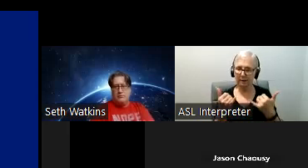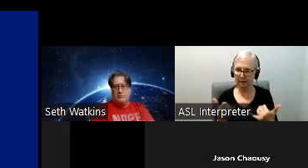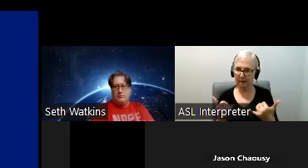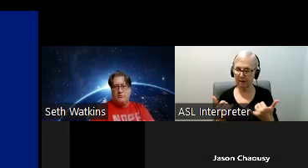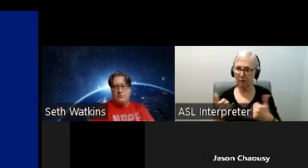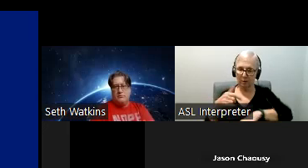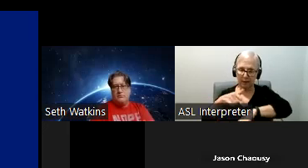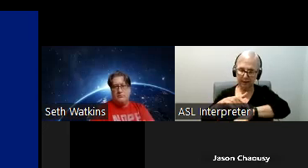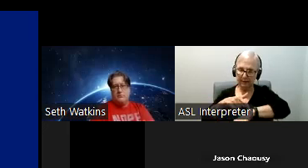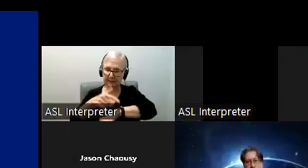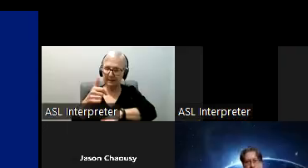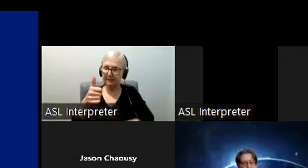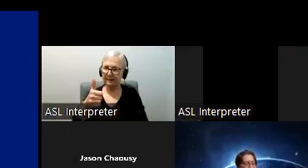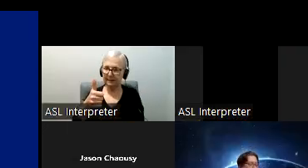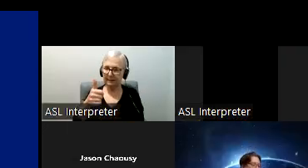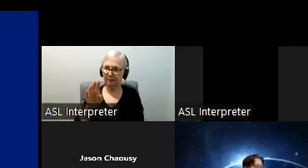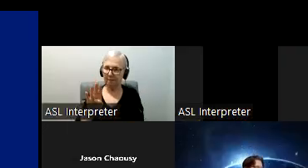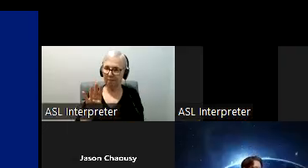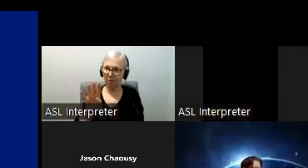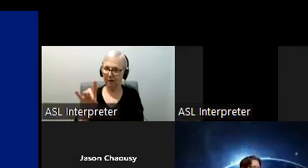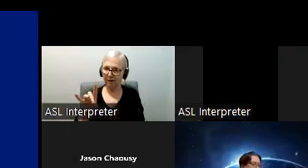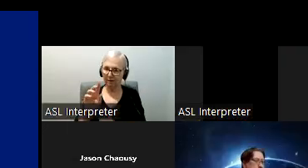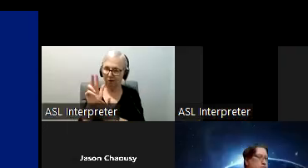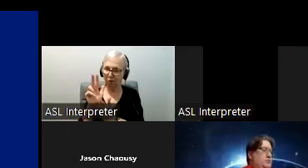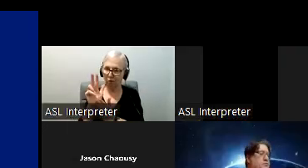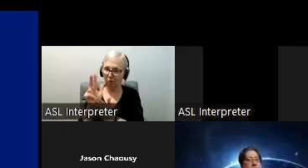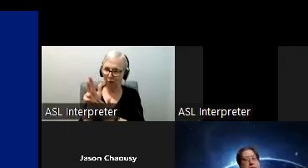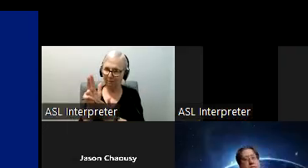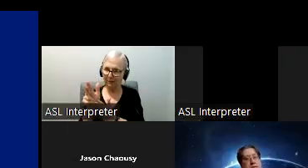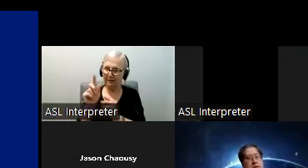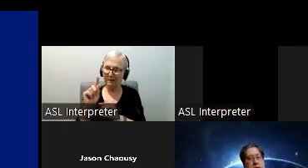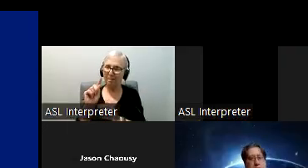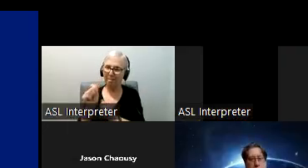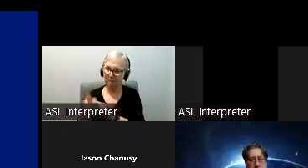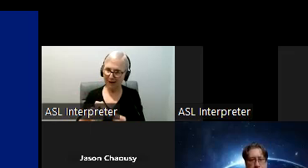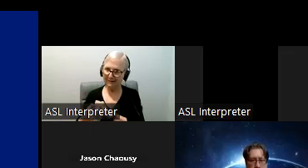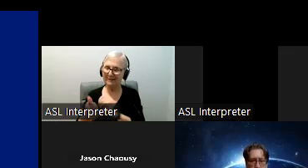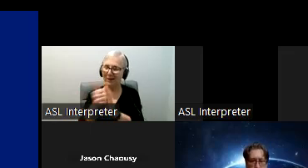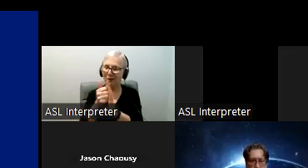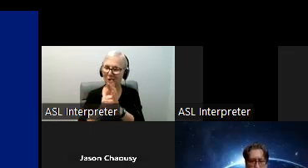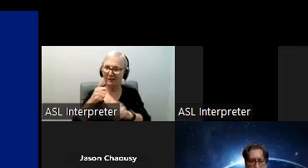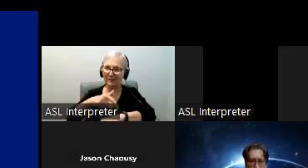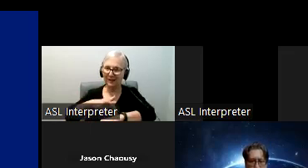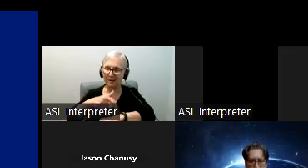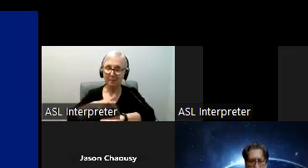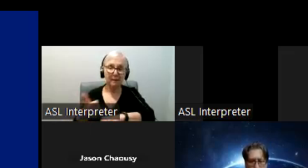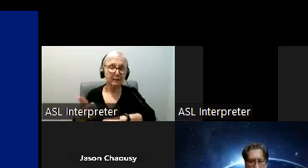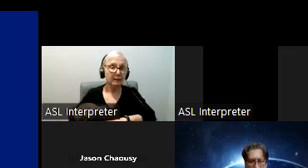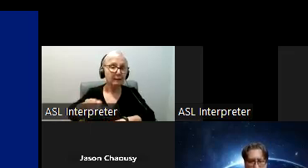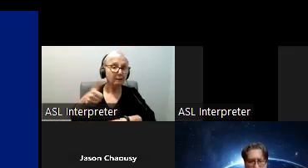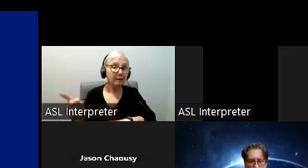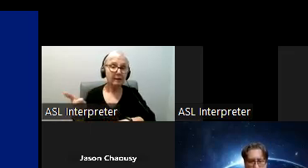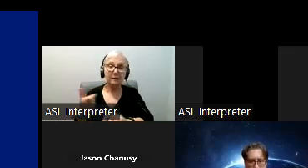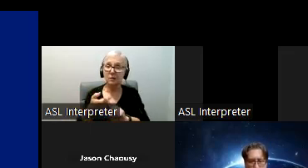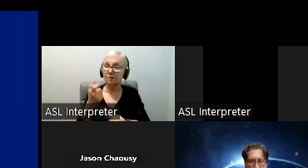are at 10:48, which is 3 minutes past our agenda time. Is there anything else from